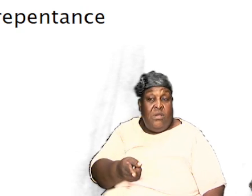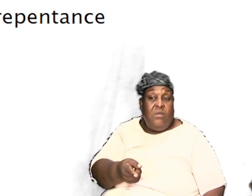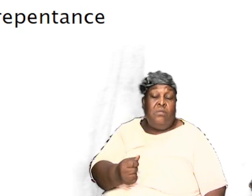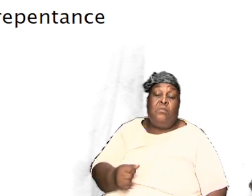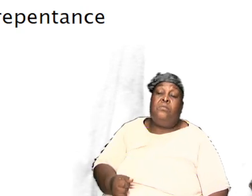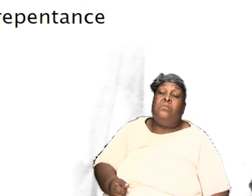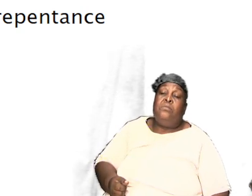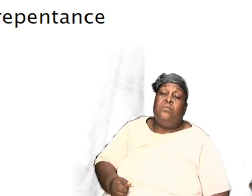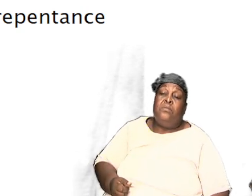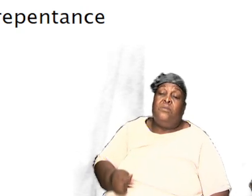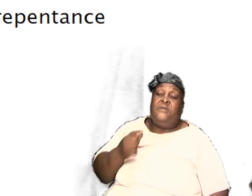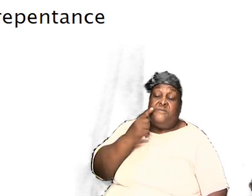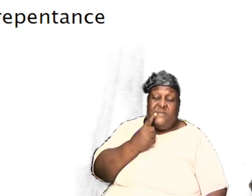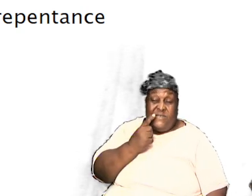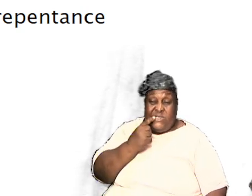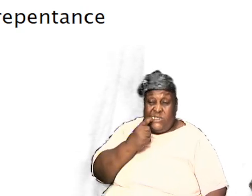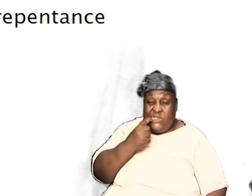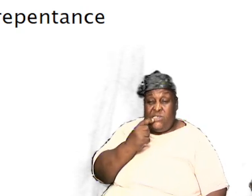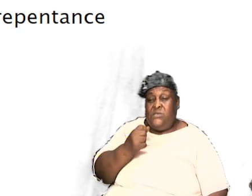Let's see it.